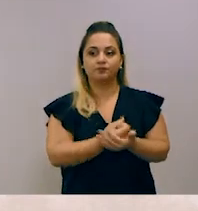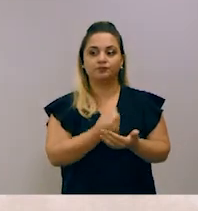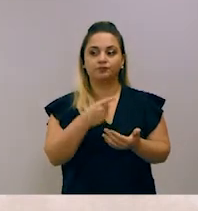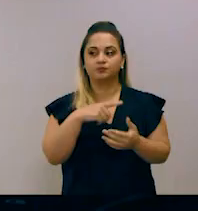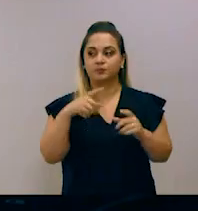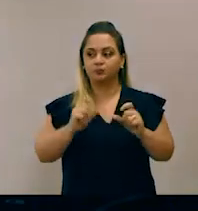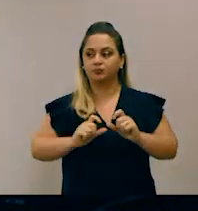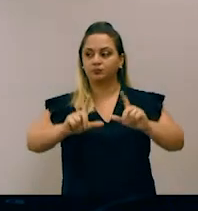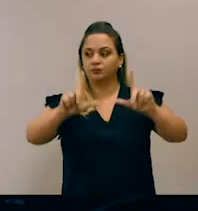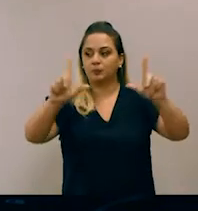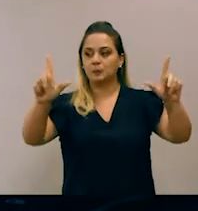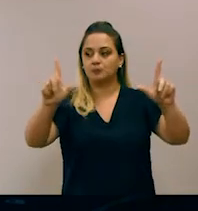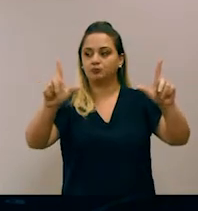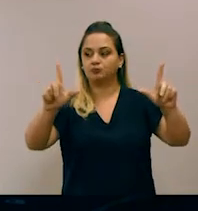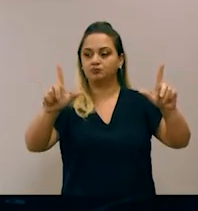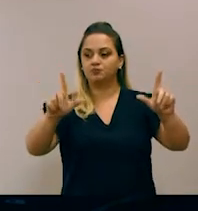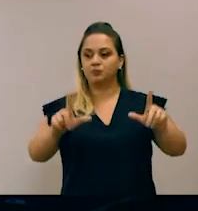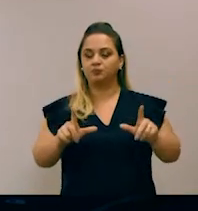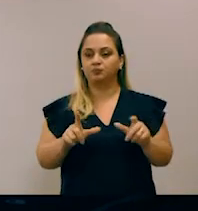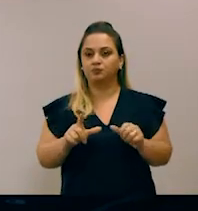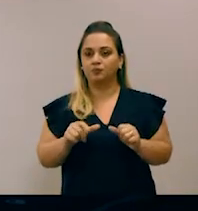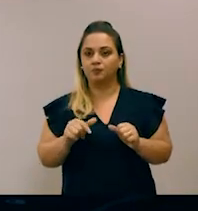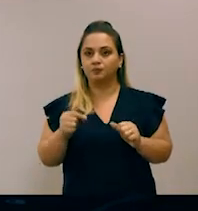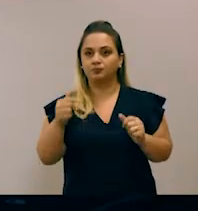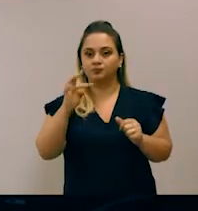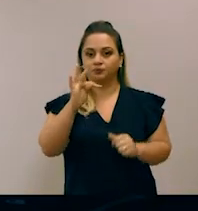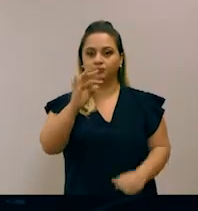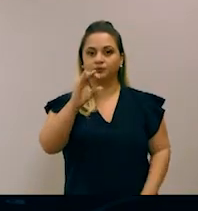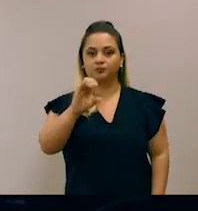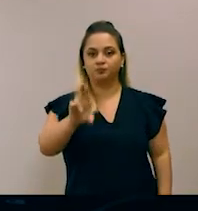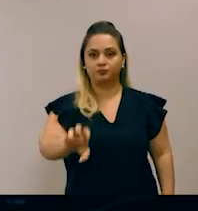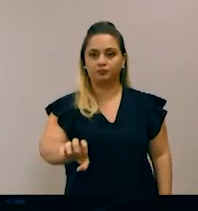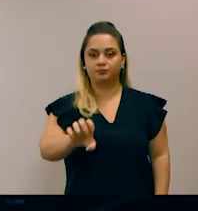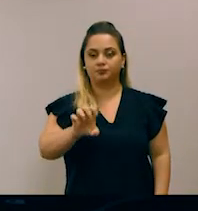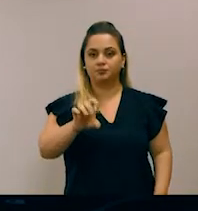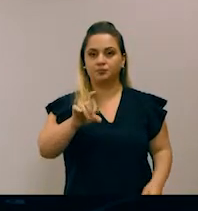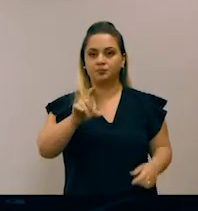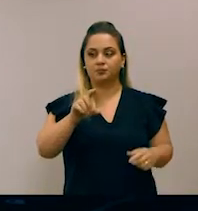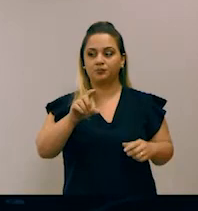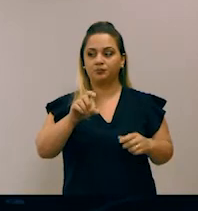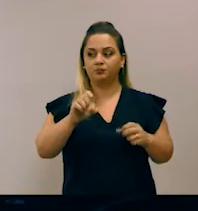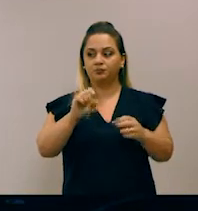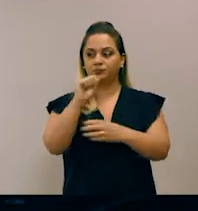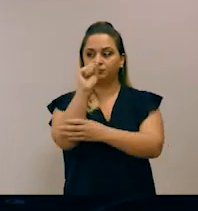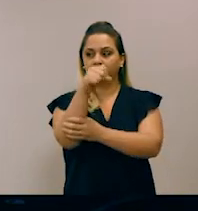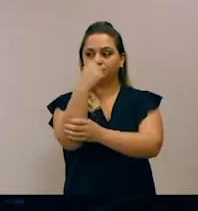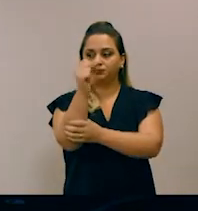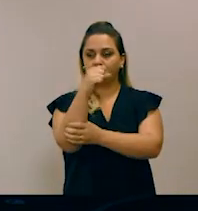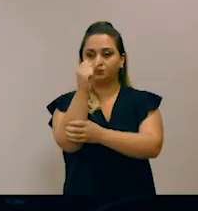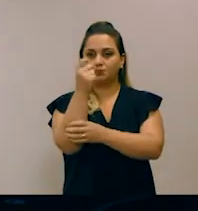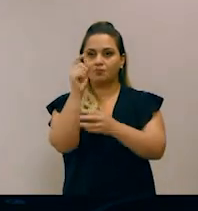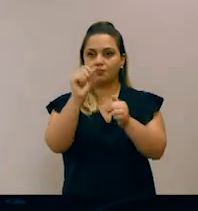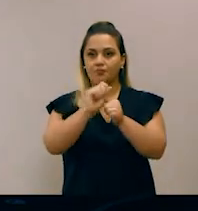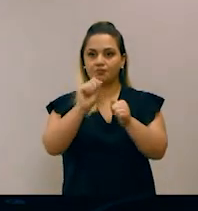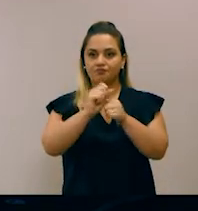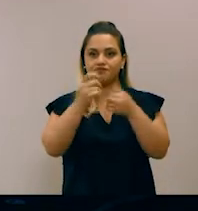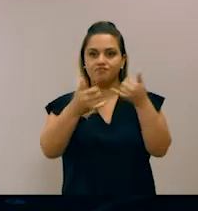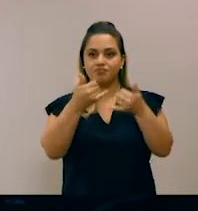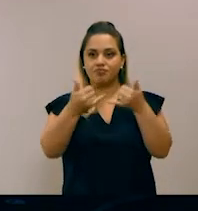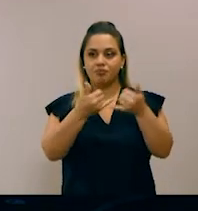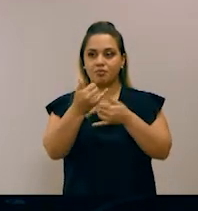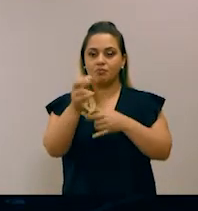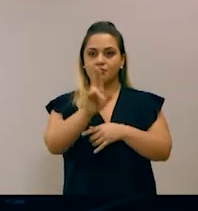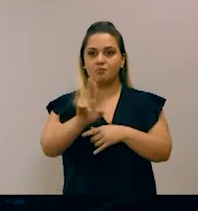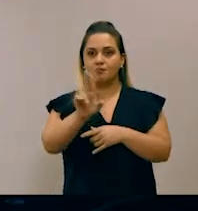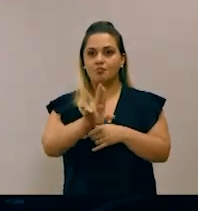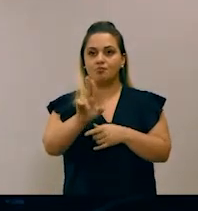was implemented. It is a screen for the auditors of the Court of Accounts of the state of Rio Grande